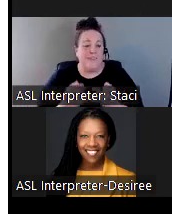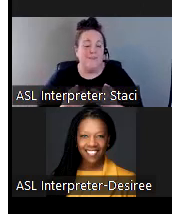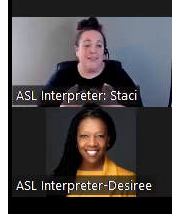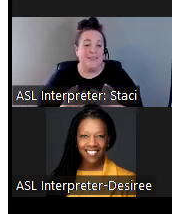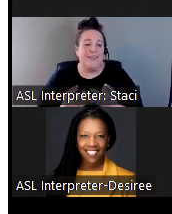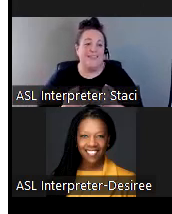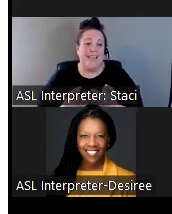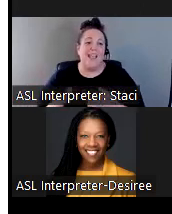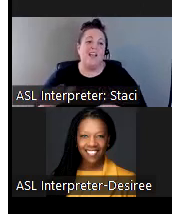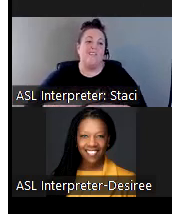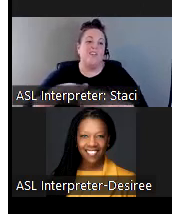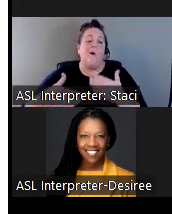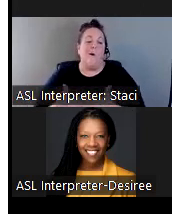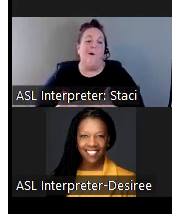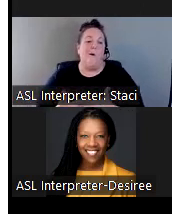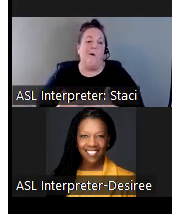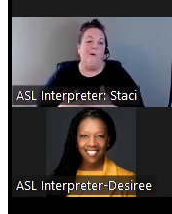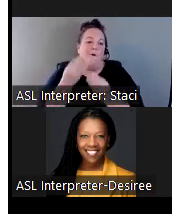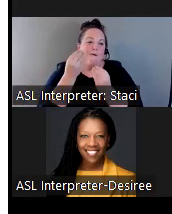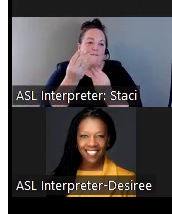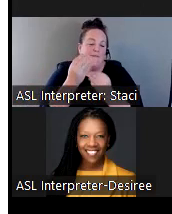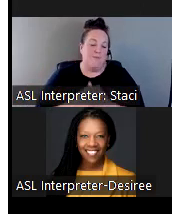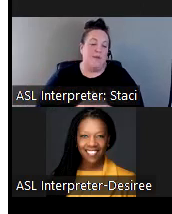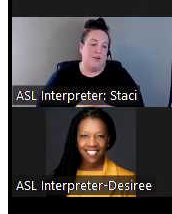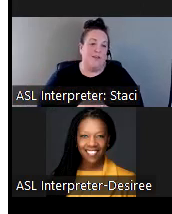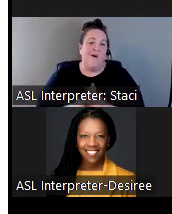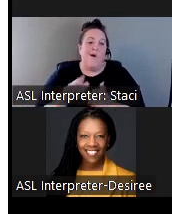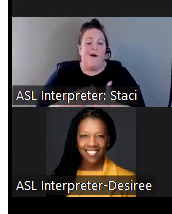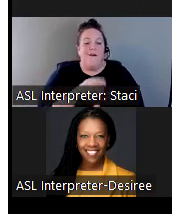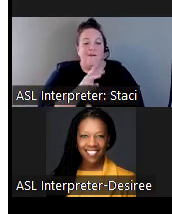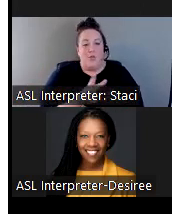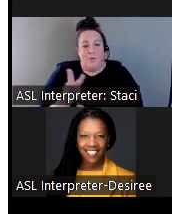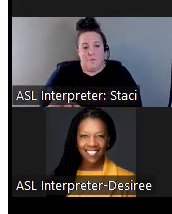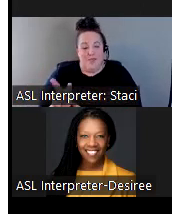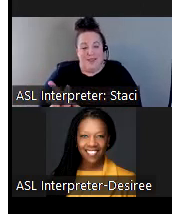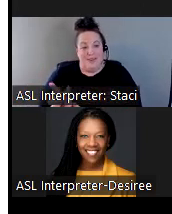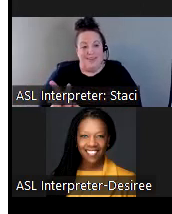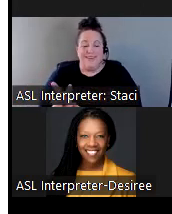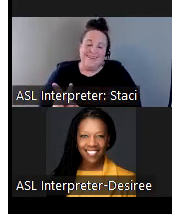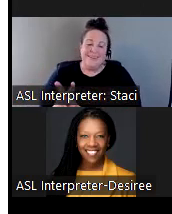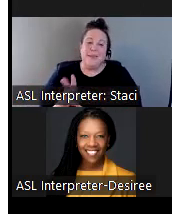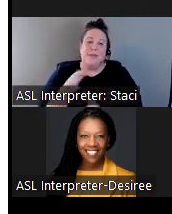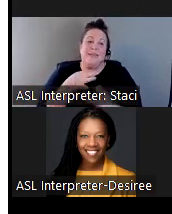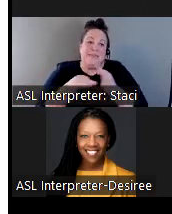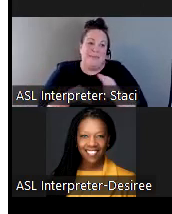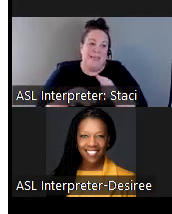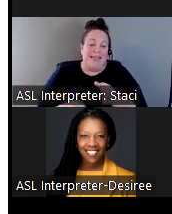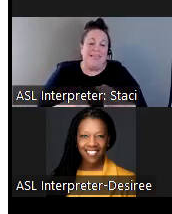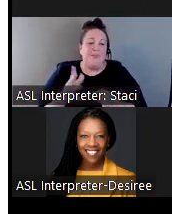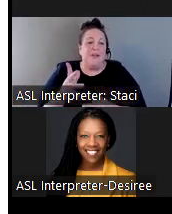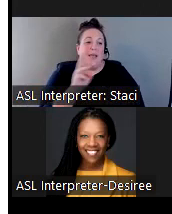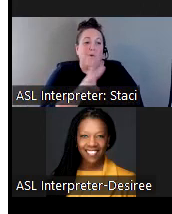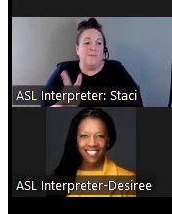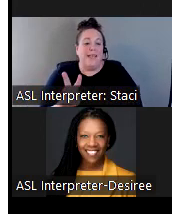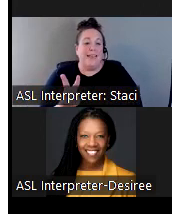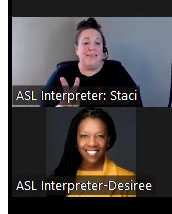covers all the essential information, and a lot of these websites I've already talked about and kind of describes what that website says. Go ahead,